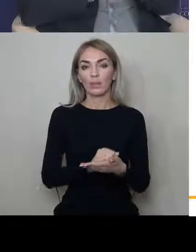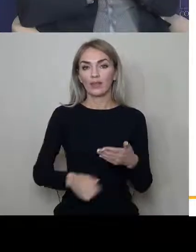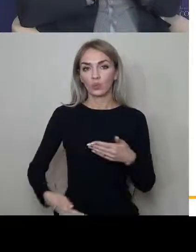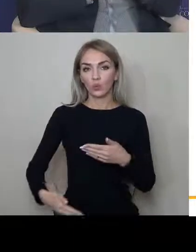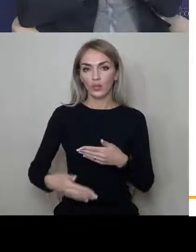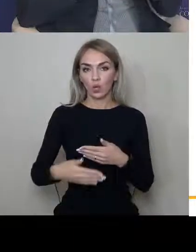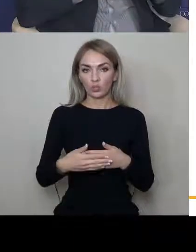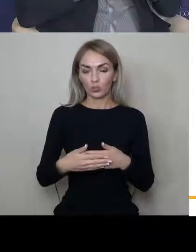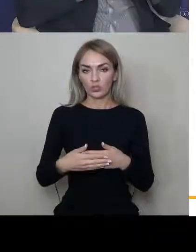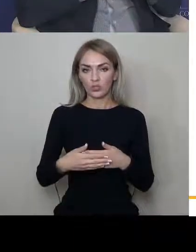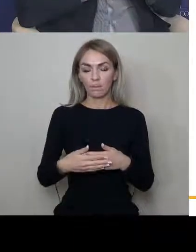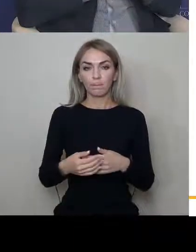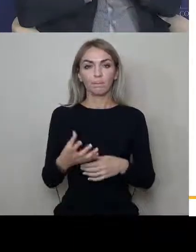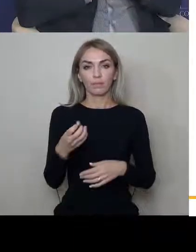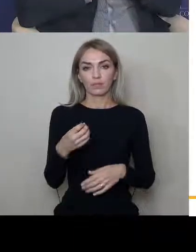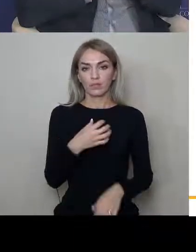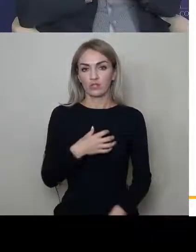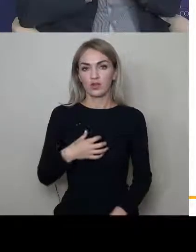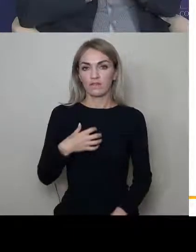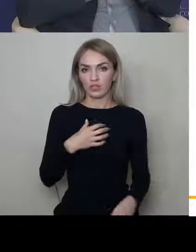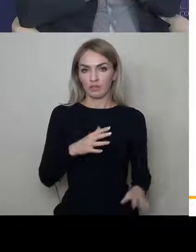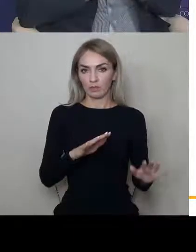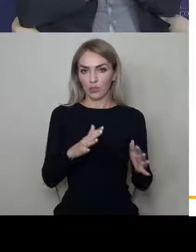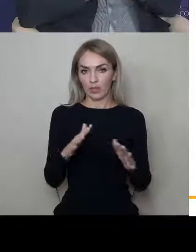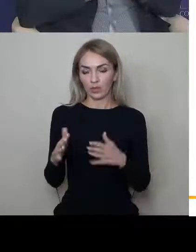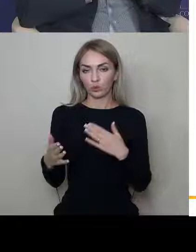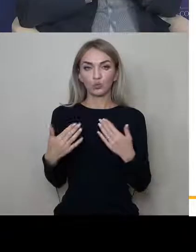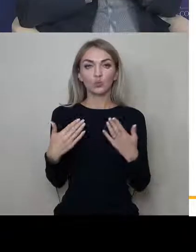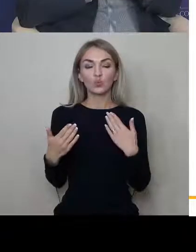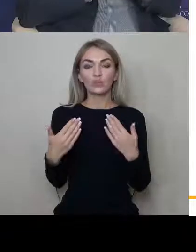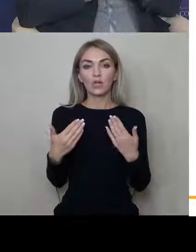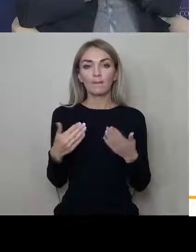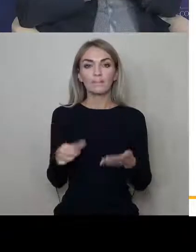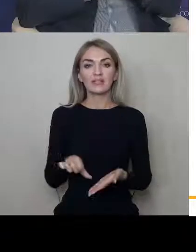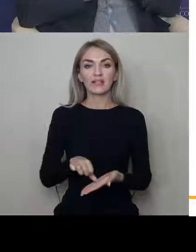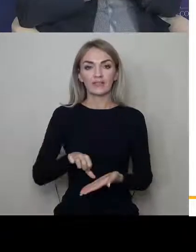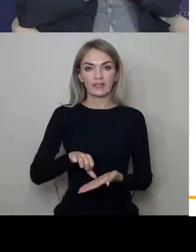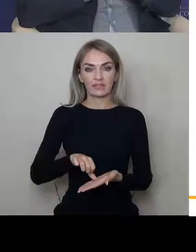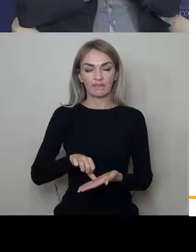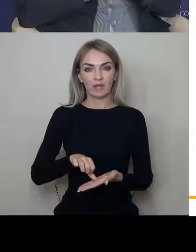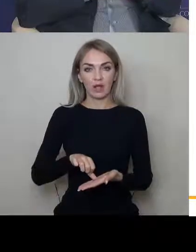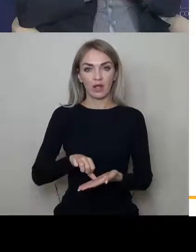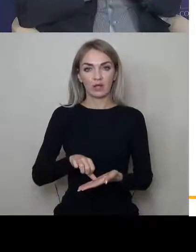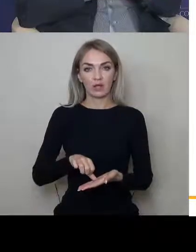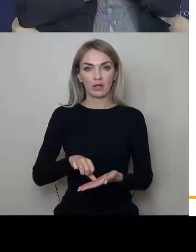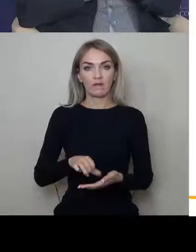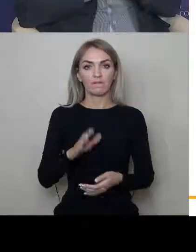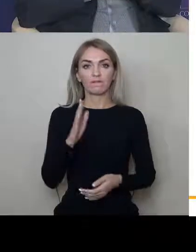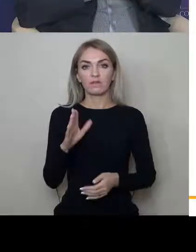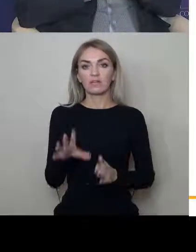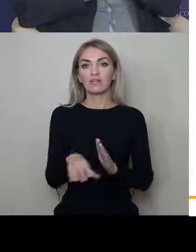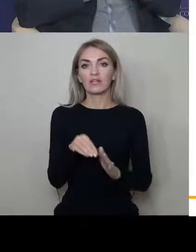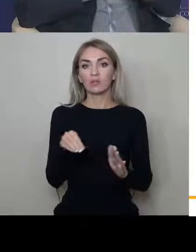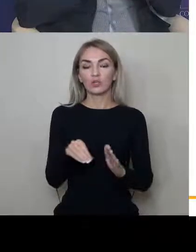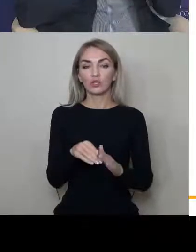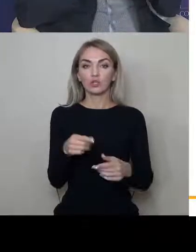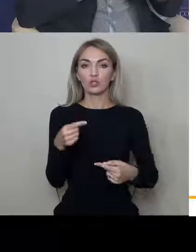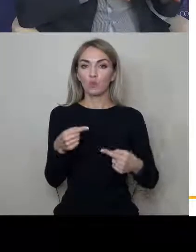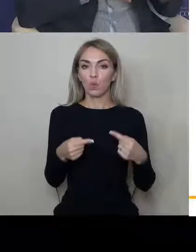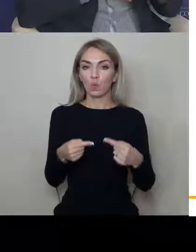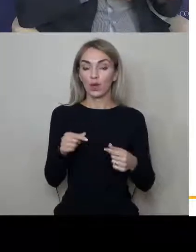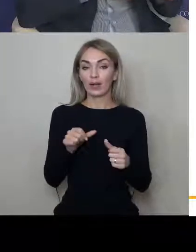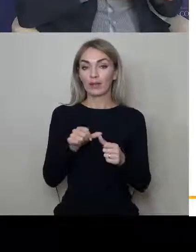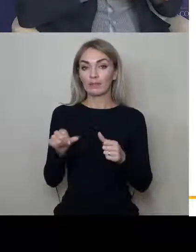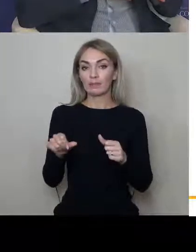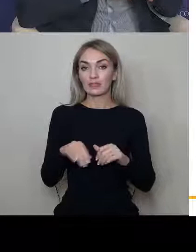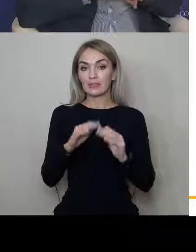documents should be annexed. Another important thing is about representation in